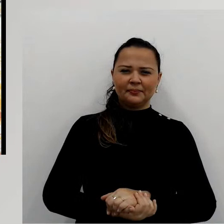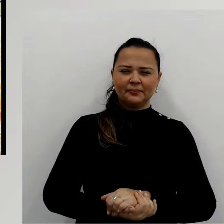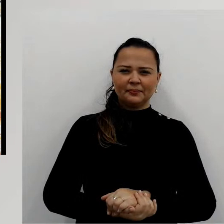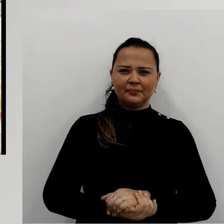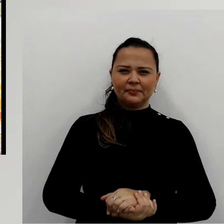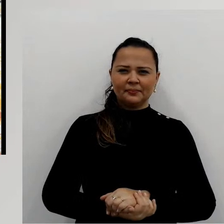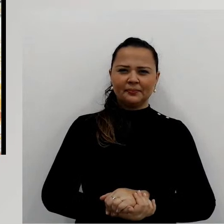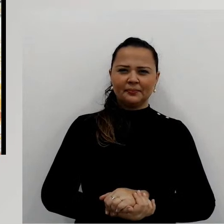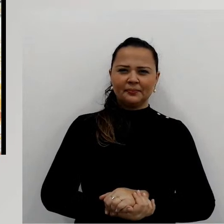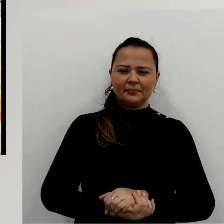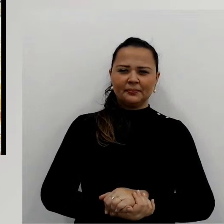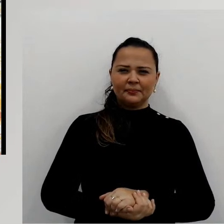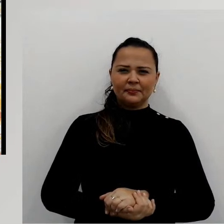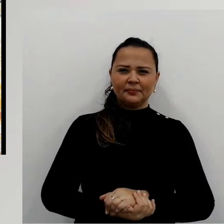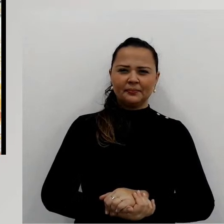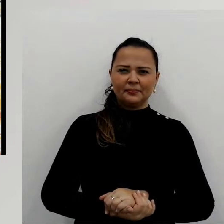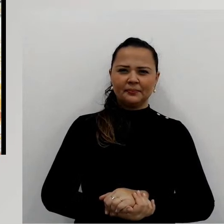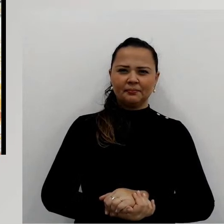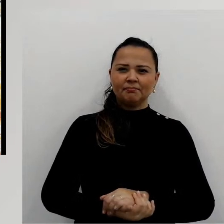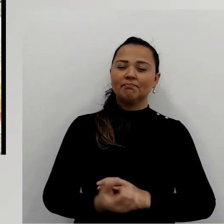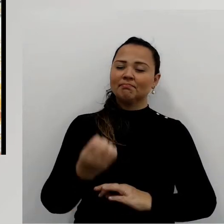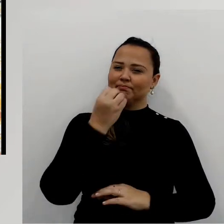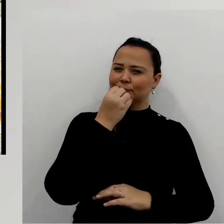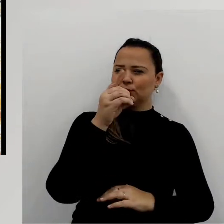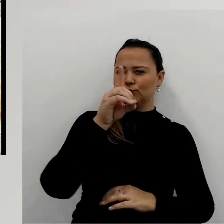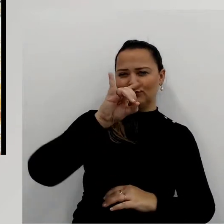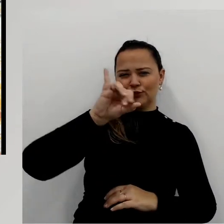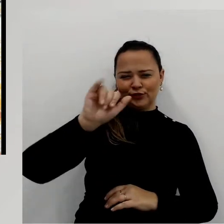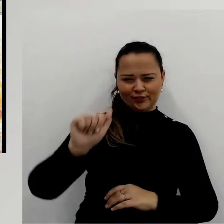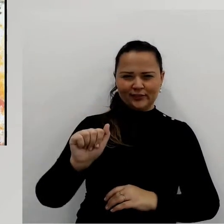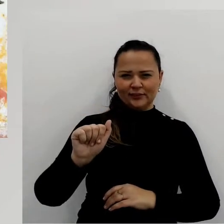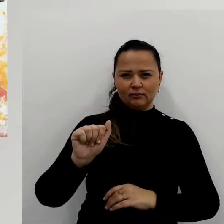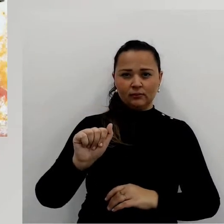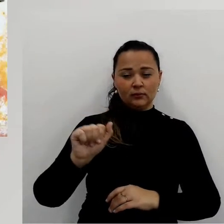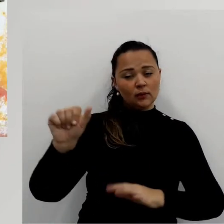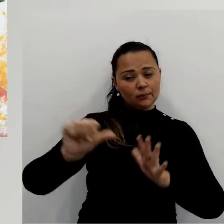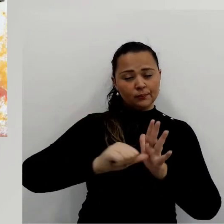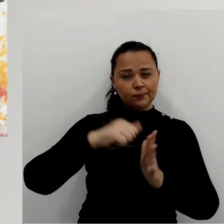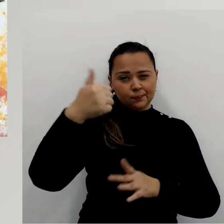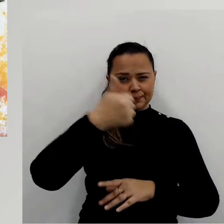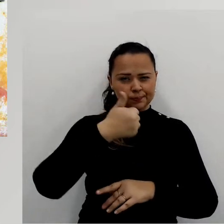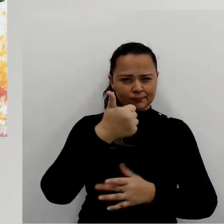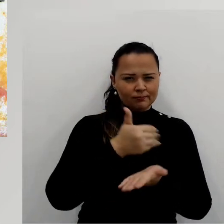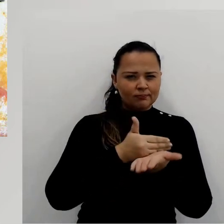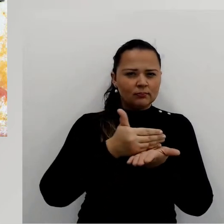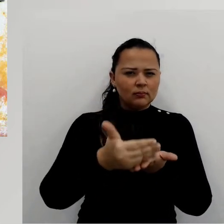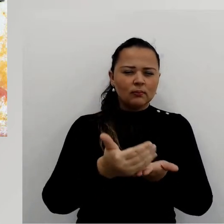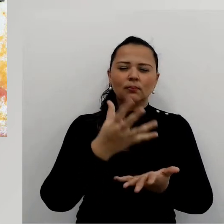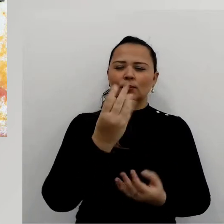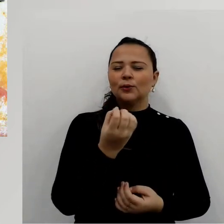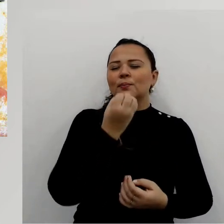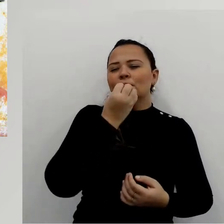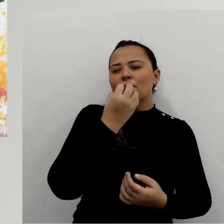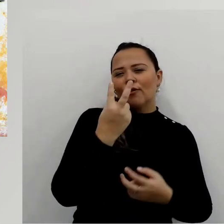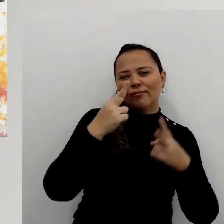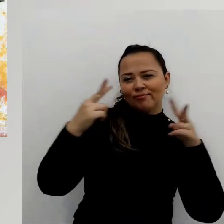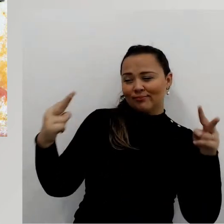Good morning. First of all, it was nice to hear my old friend Frank Romano